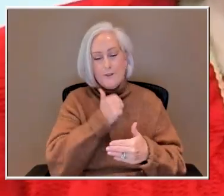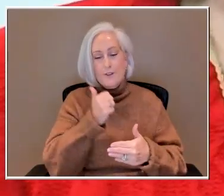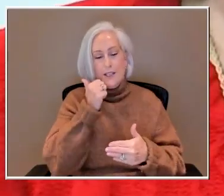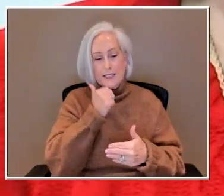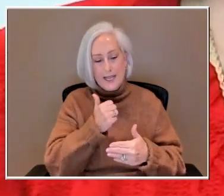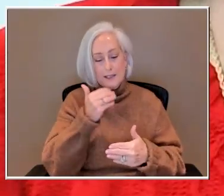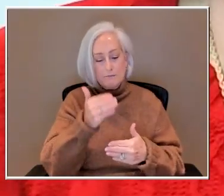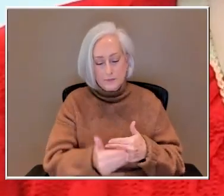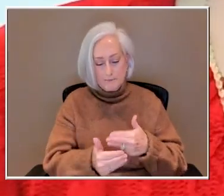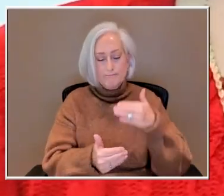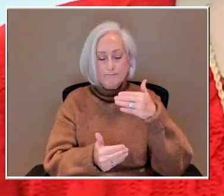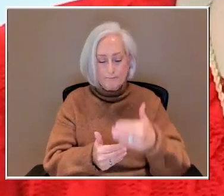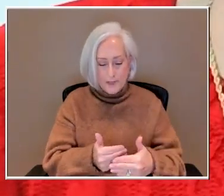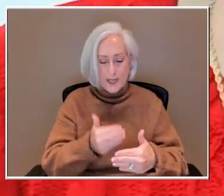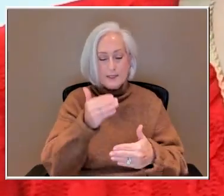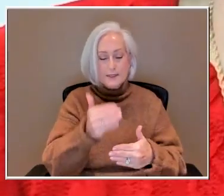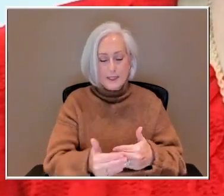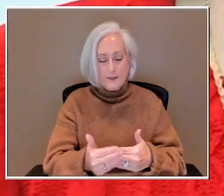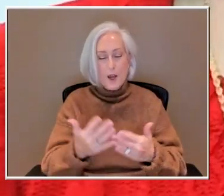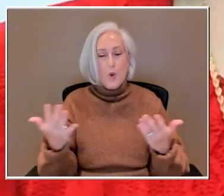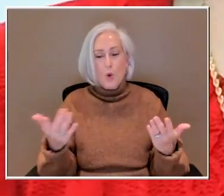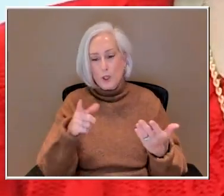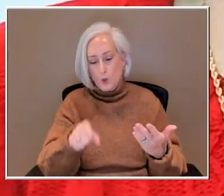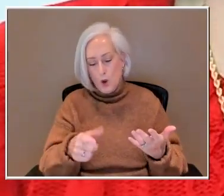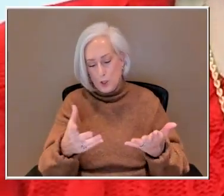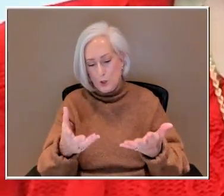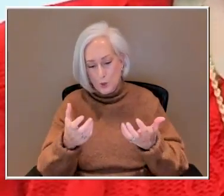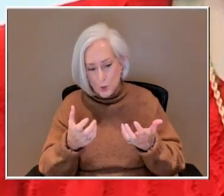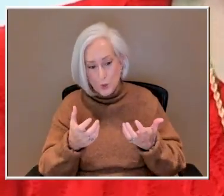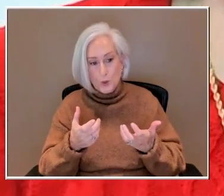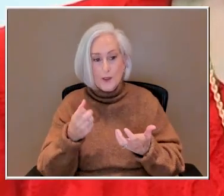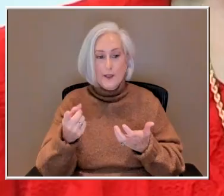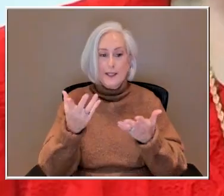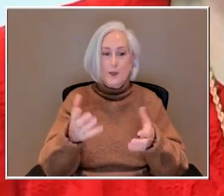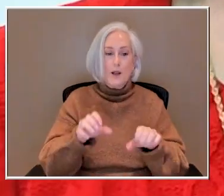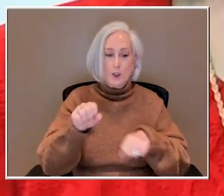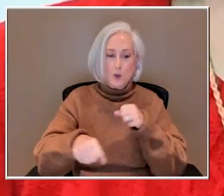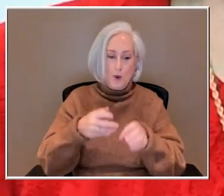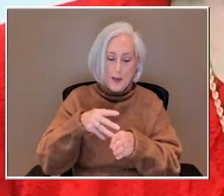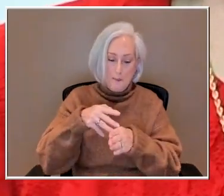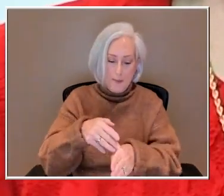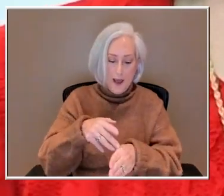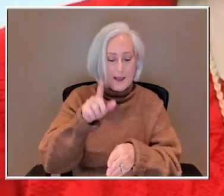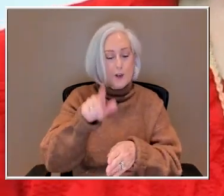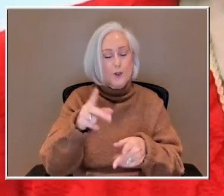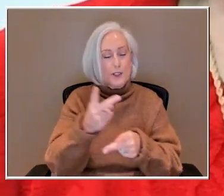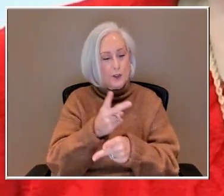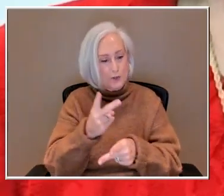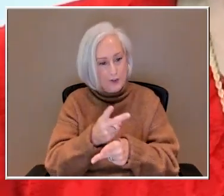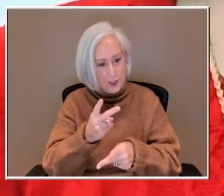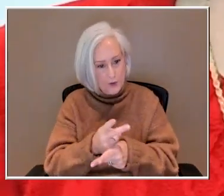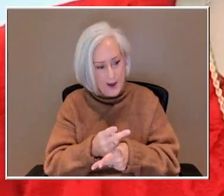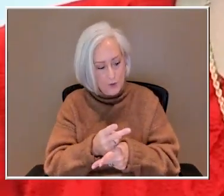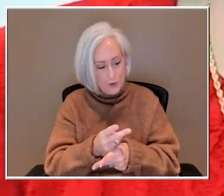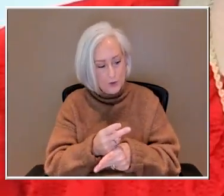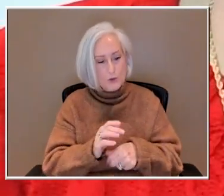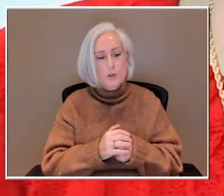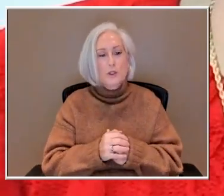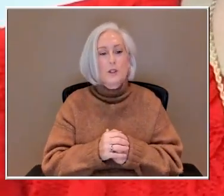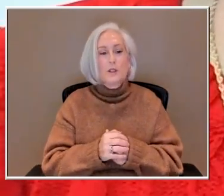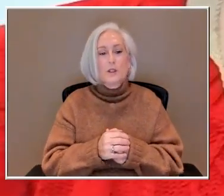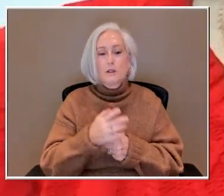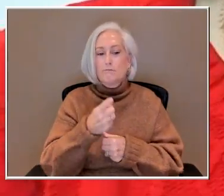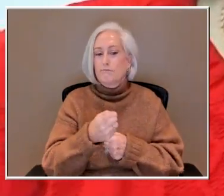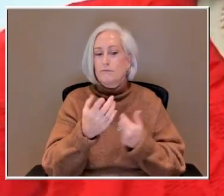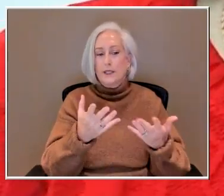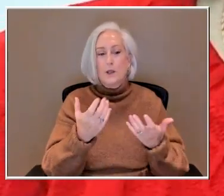What do you want to accomplish? John wanted to ride his bike, so we figured out what we needed to do to put on his bike so he could ride his bike. He wanted